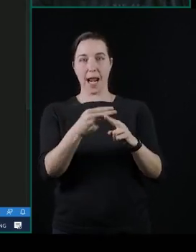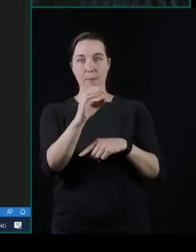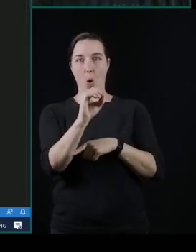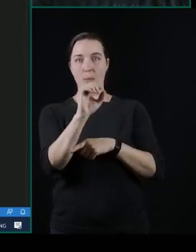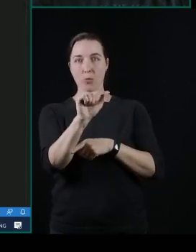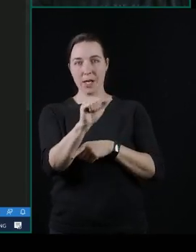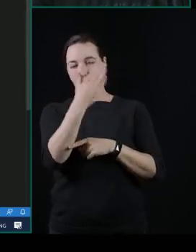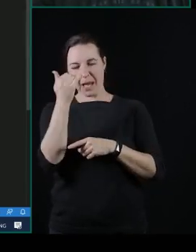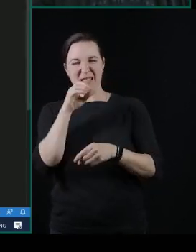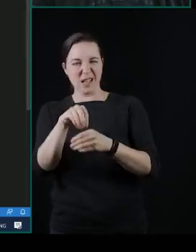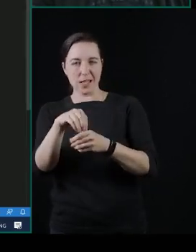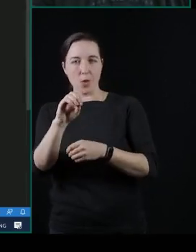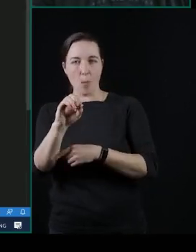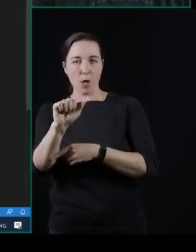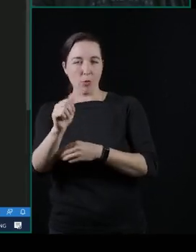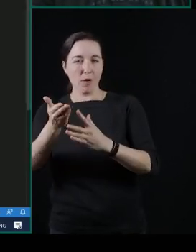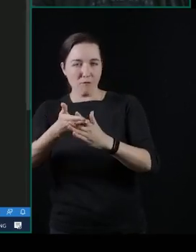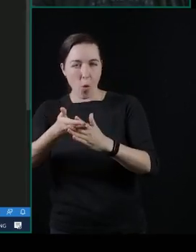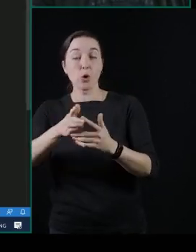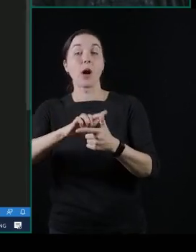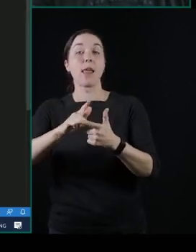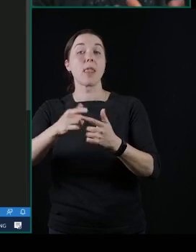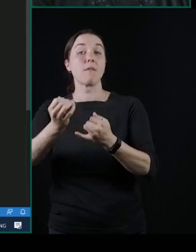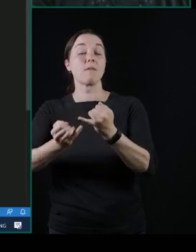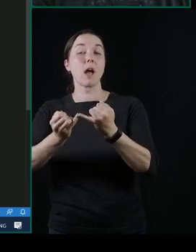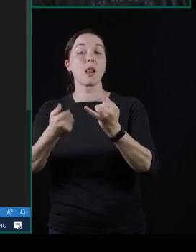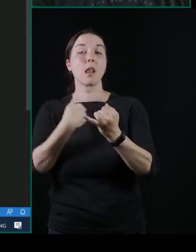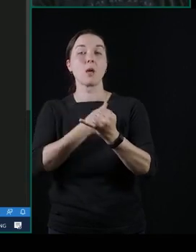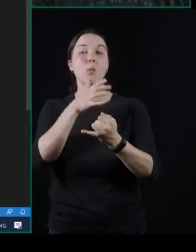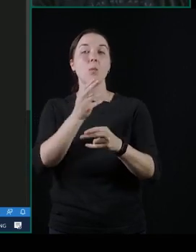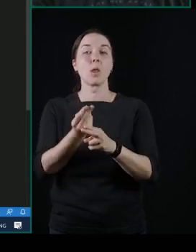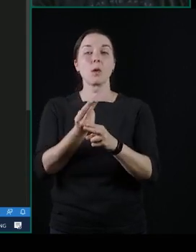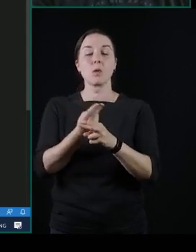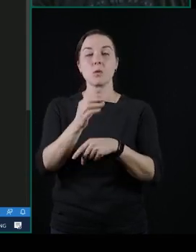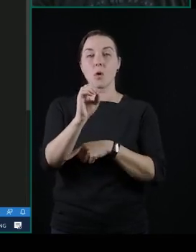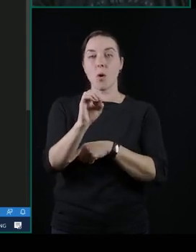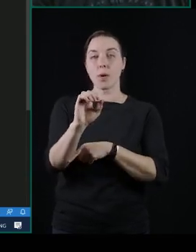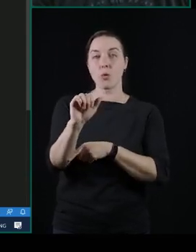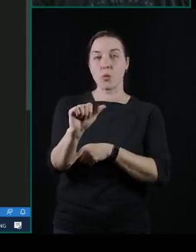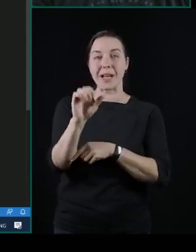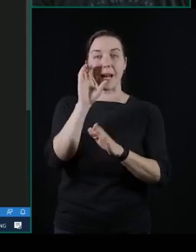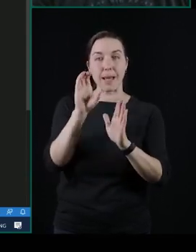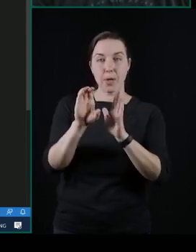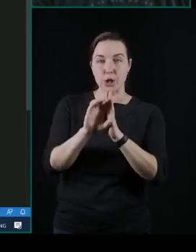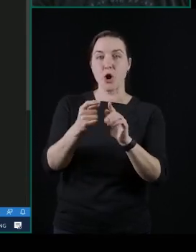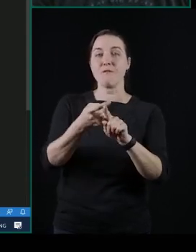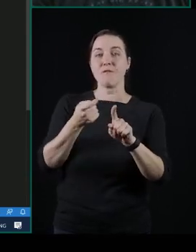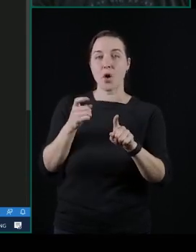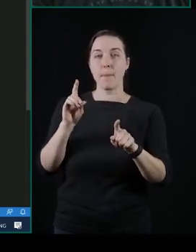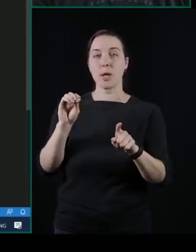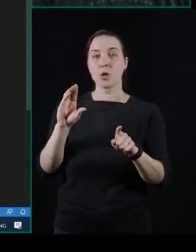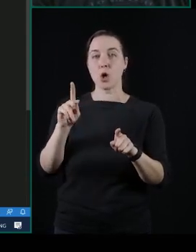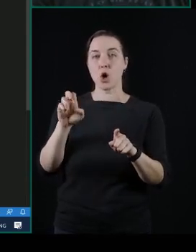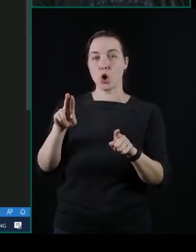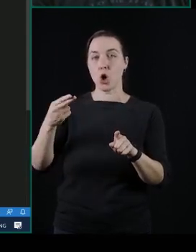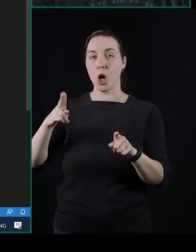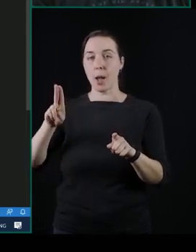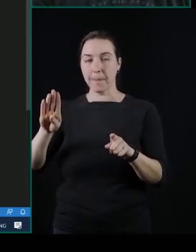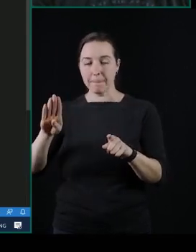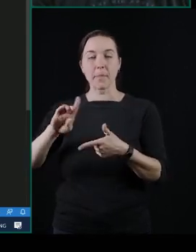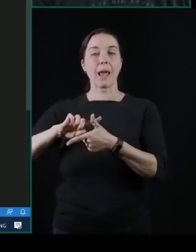OpenArena as it's on the OpenArena folder. And finally, we're going to use an OpenArena image from Docker